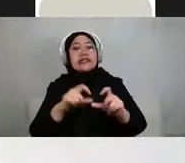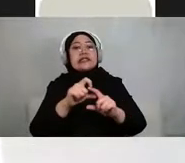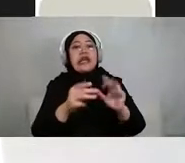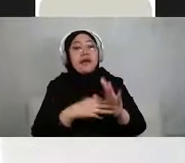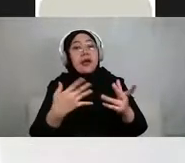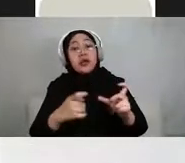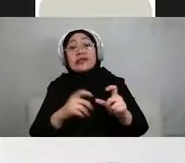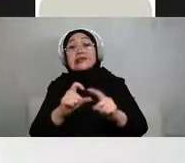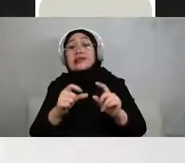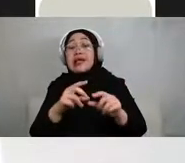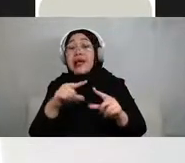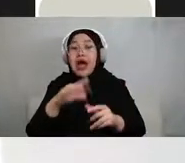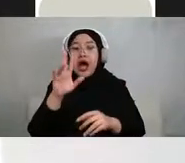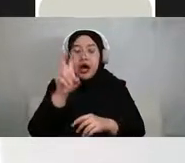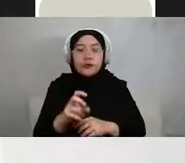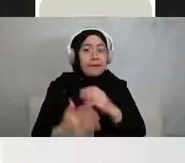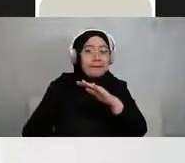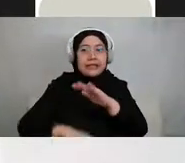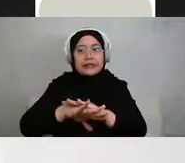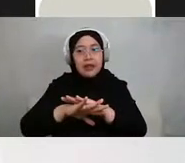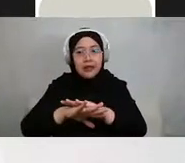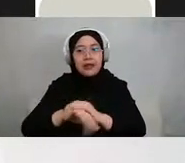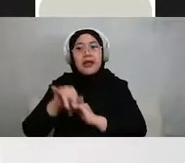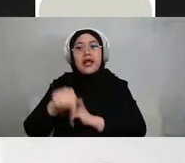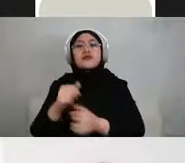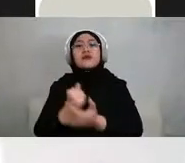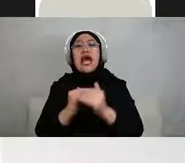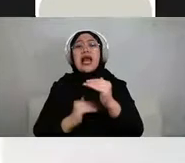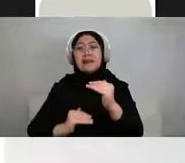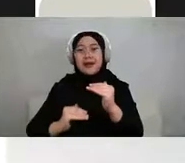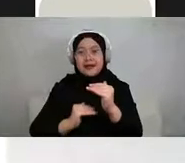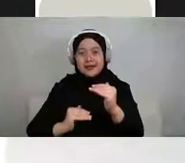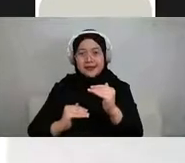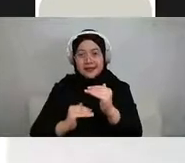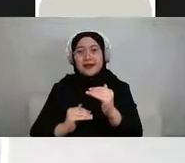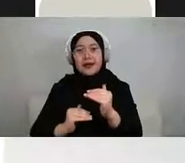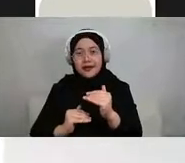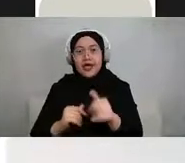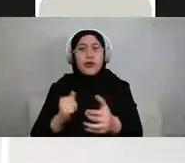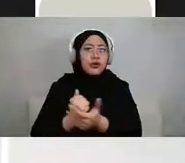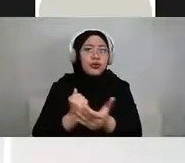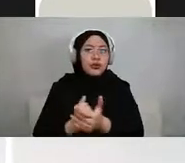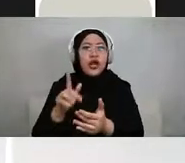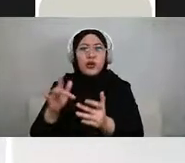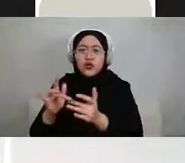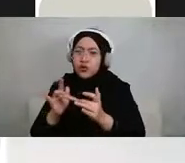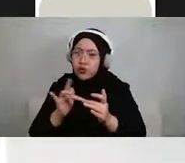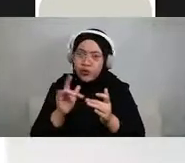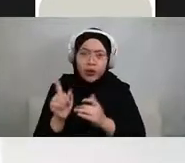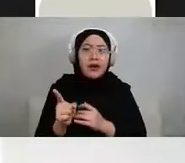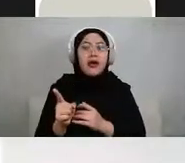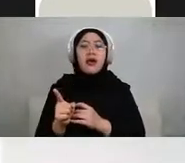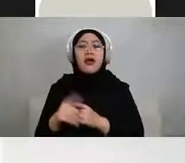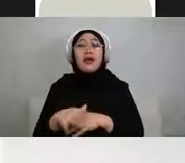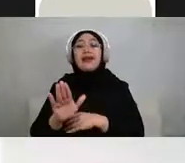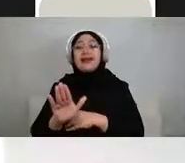these things are basically interlinked with all these things. So ultimately, there are solutions